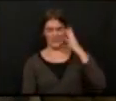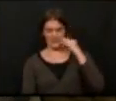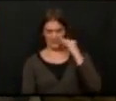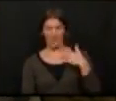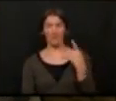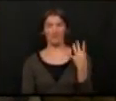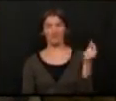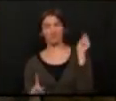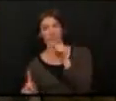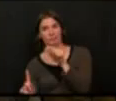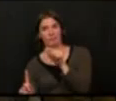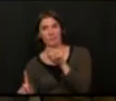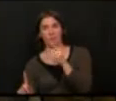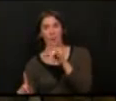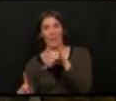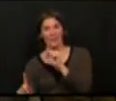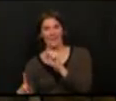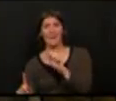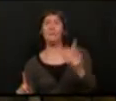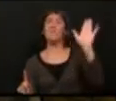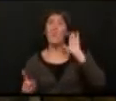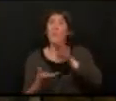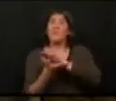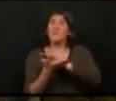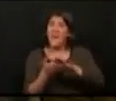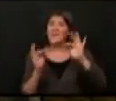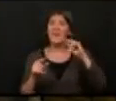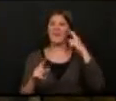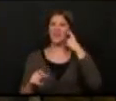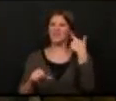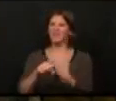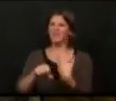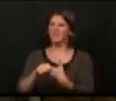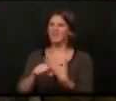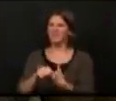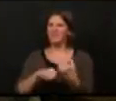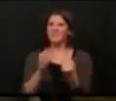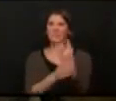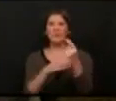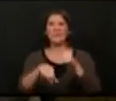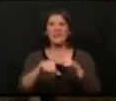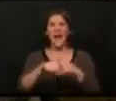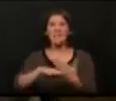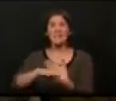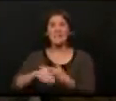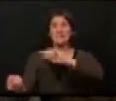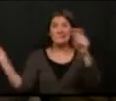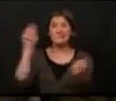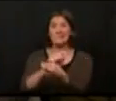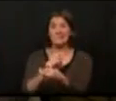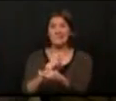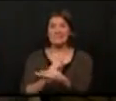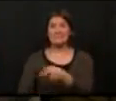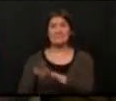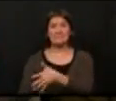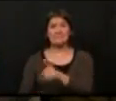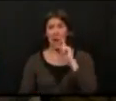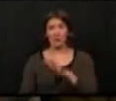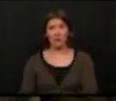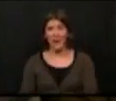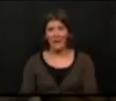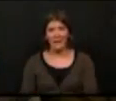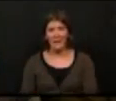of Metropolis. They were a fine neighbor before the renovations that occurred in March of this year. They are no longer a fine neighbor. They